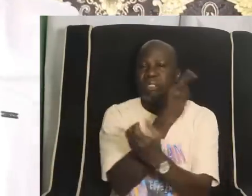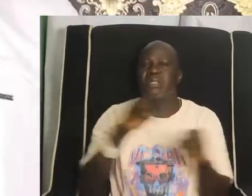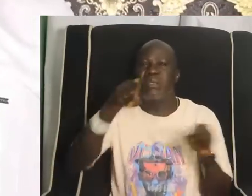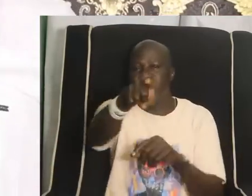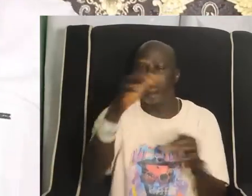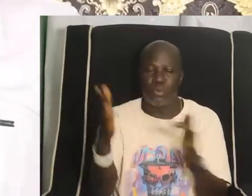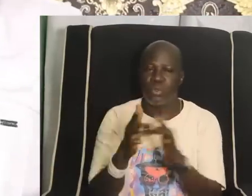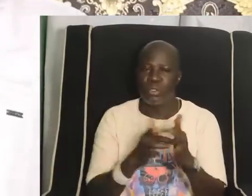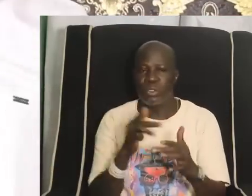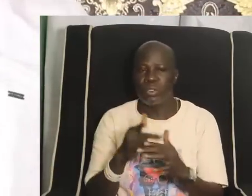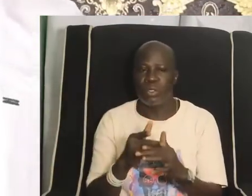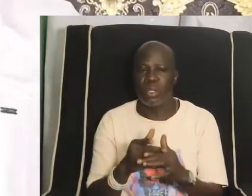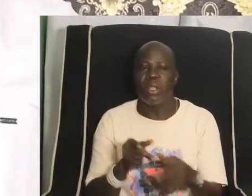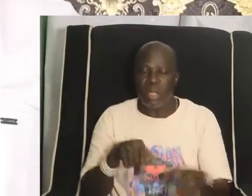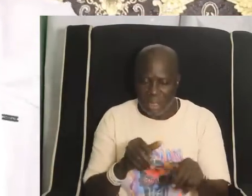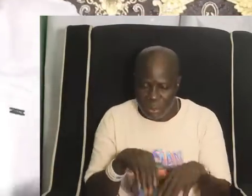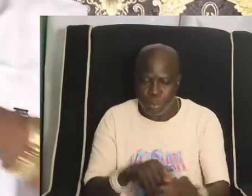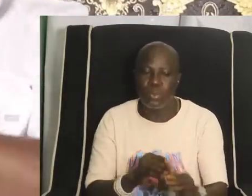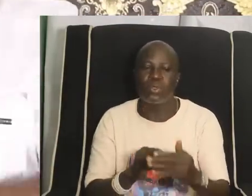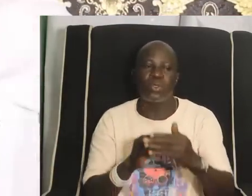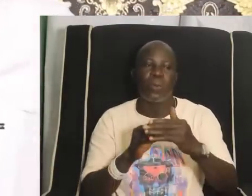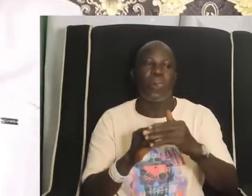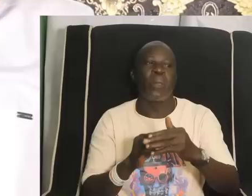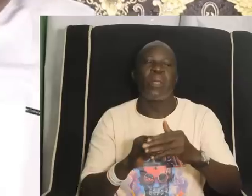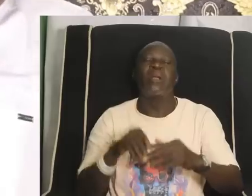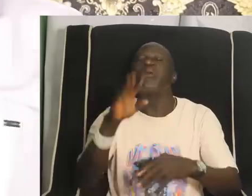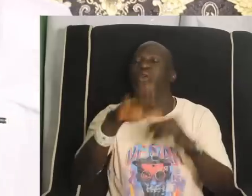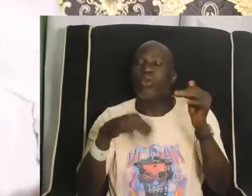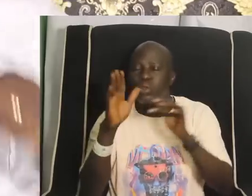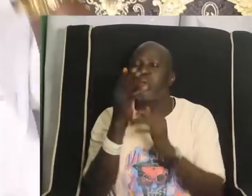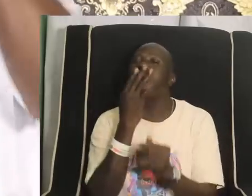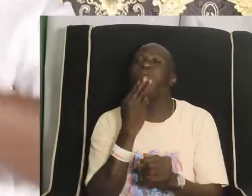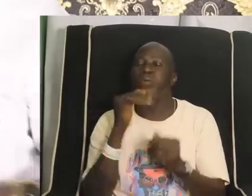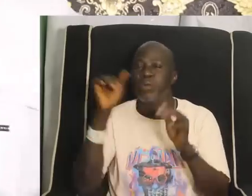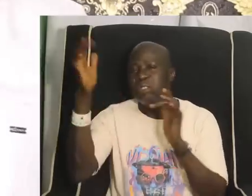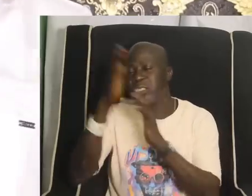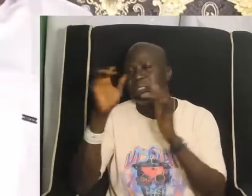God! Save you. Let's proceed. Go to Hebrews.